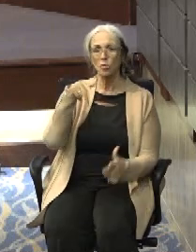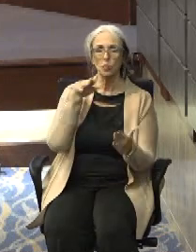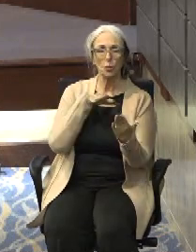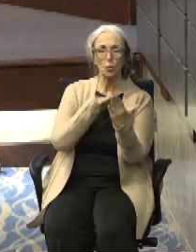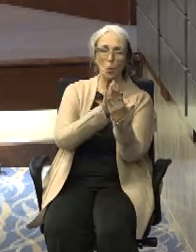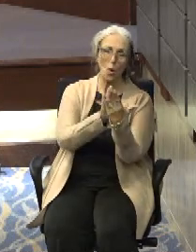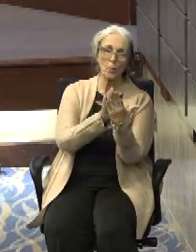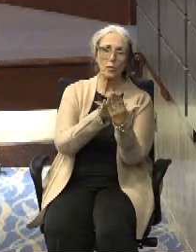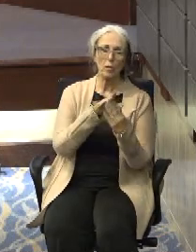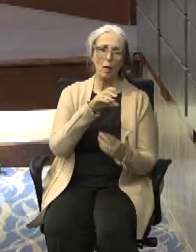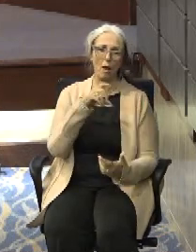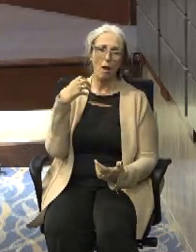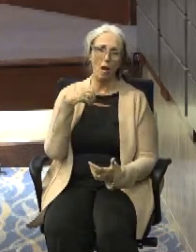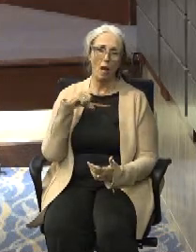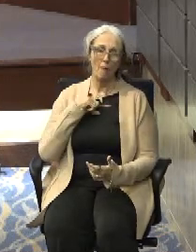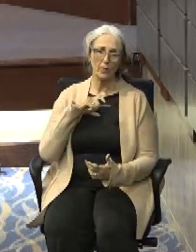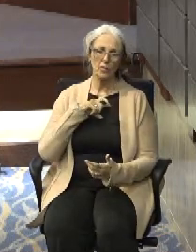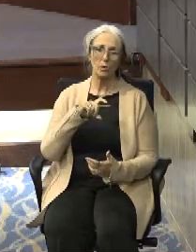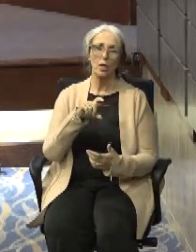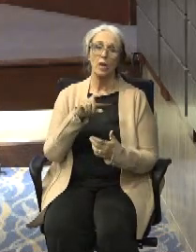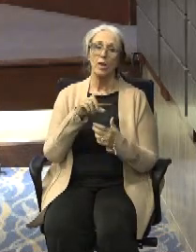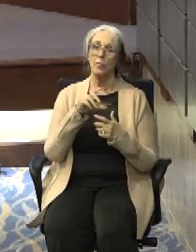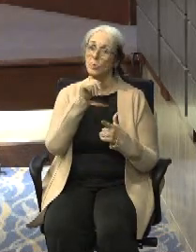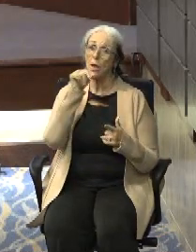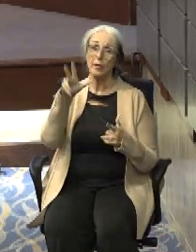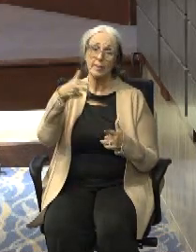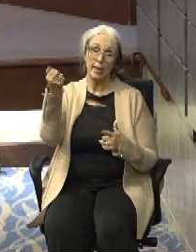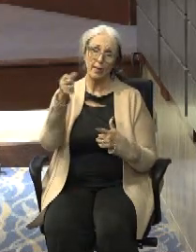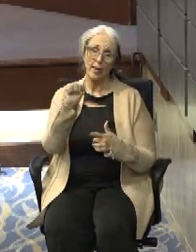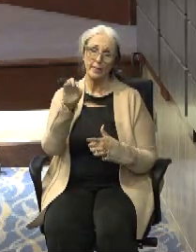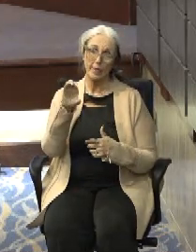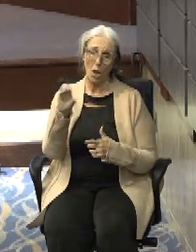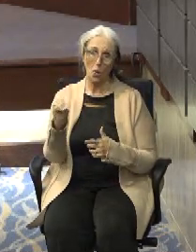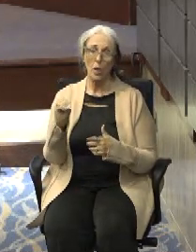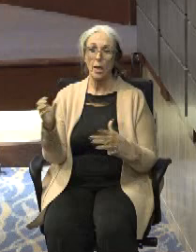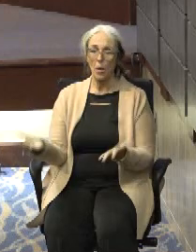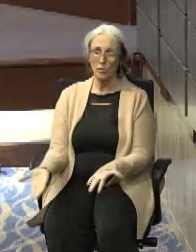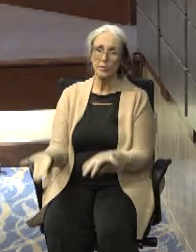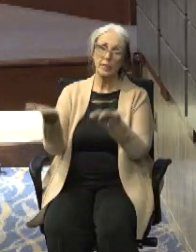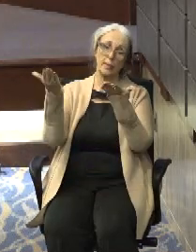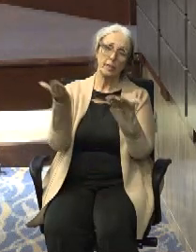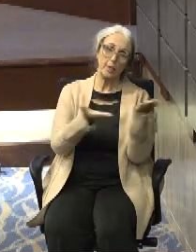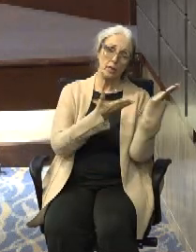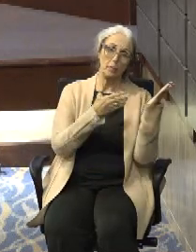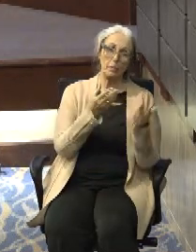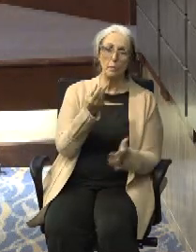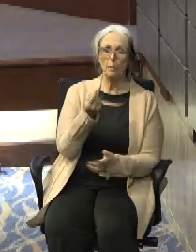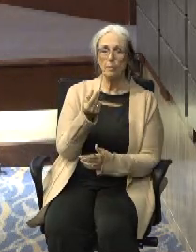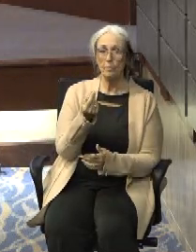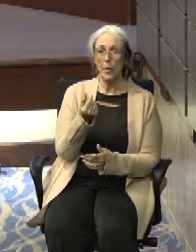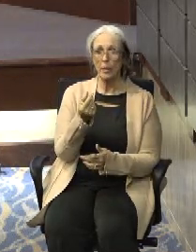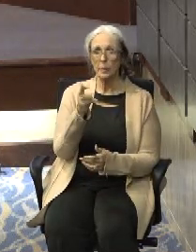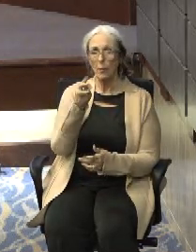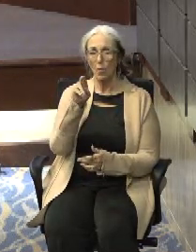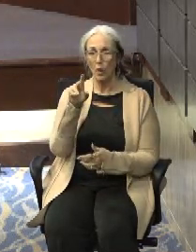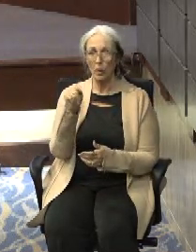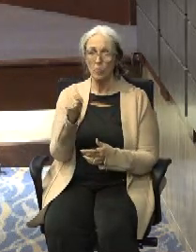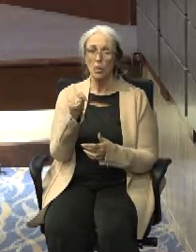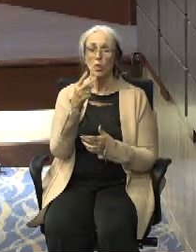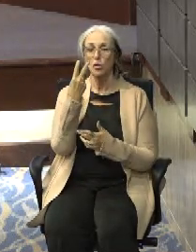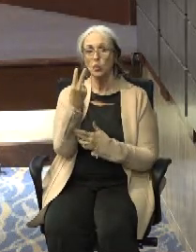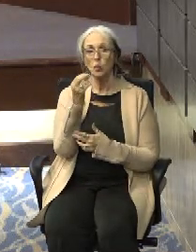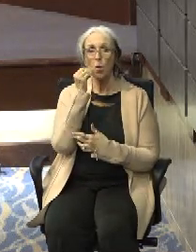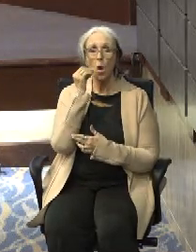The dog was not taken by ACO and was instead found and carried to PetSmart by two homeless people who begged for help to save the